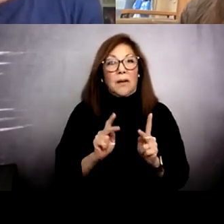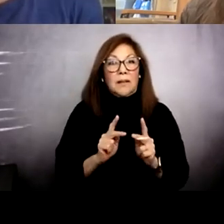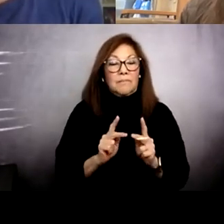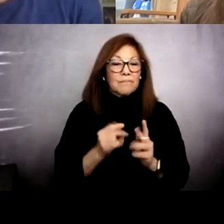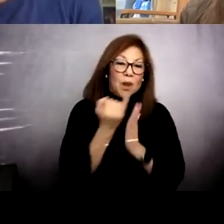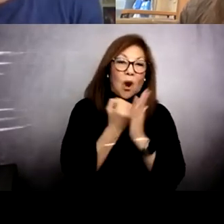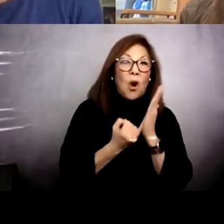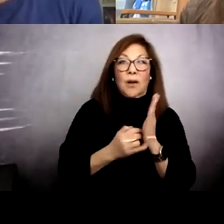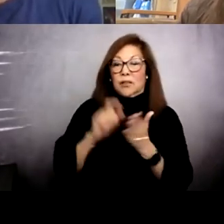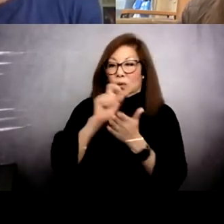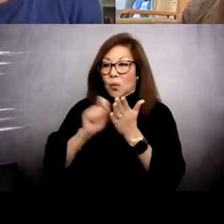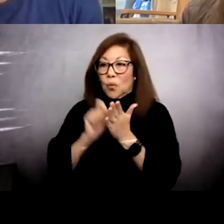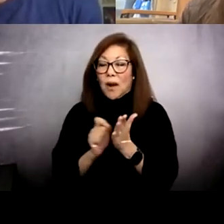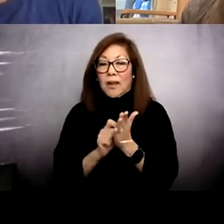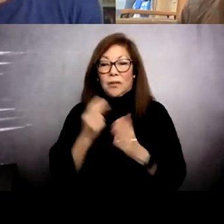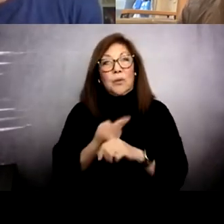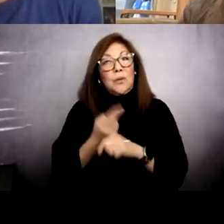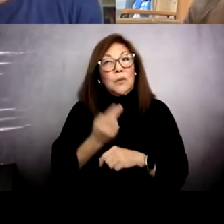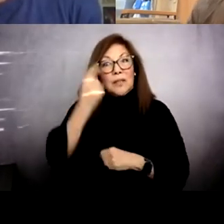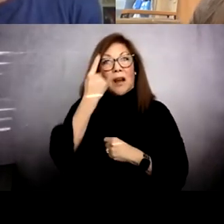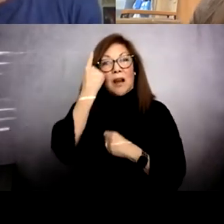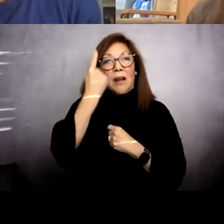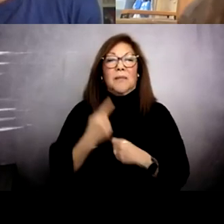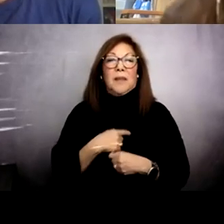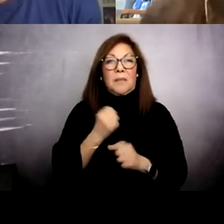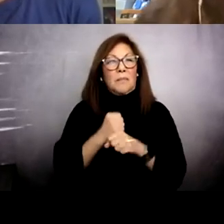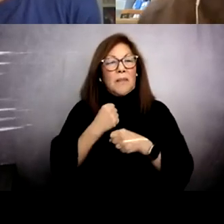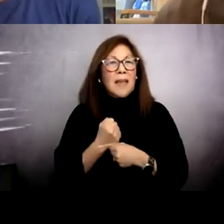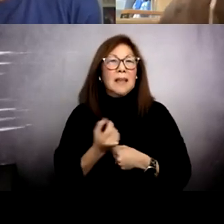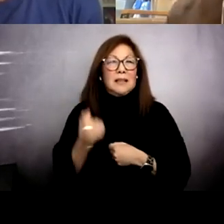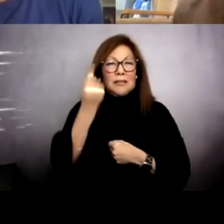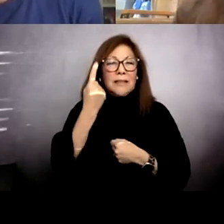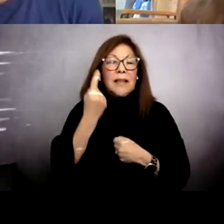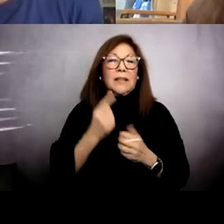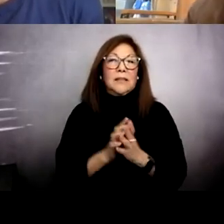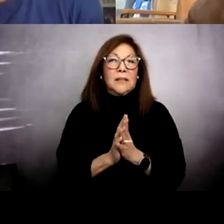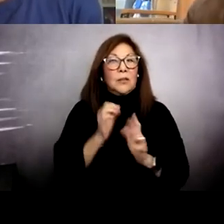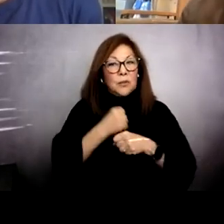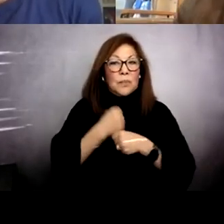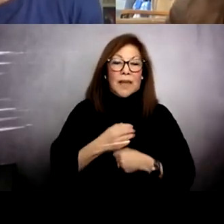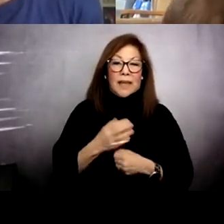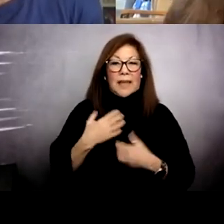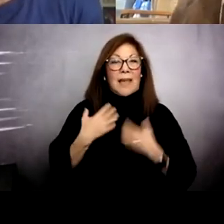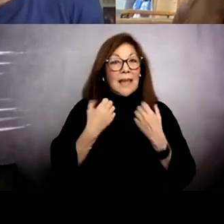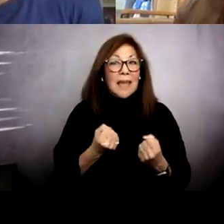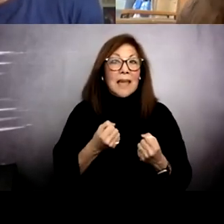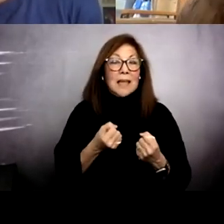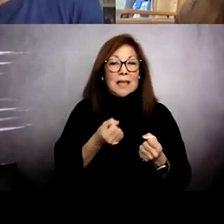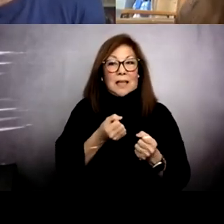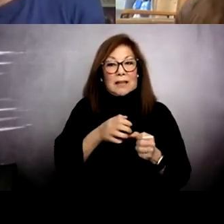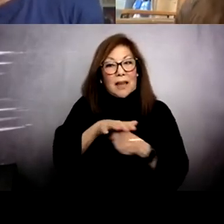artists and writers spend so much time thinking about and trying to make sense of and trying to create healing spaces